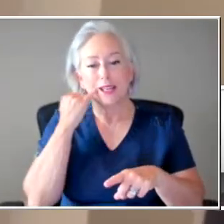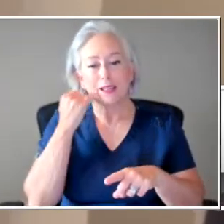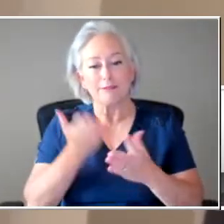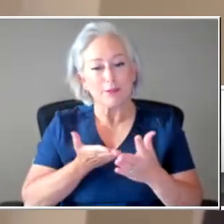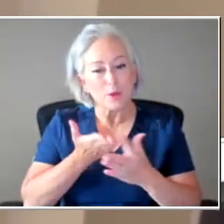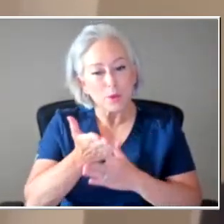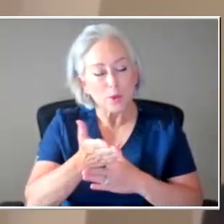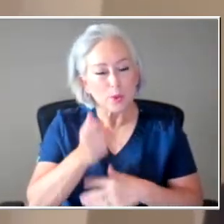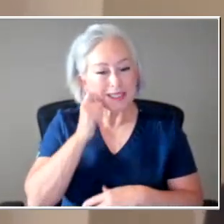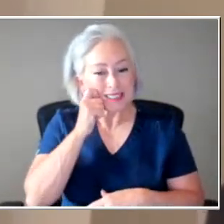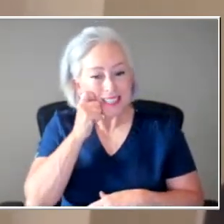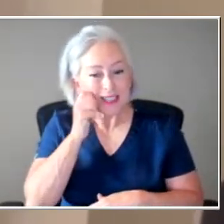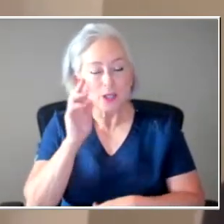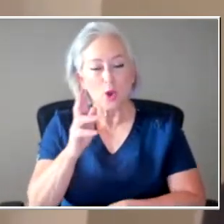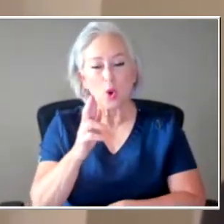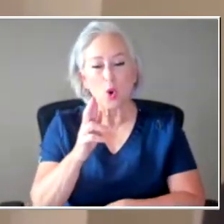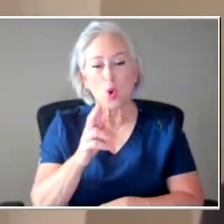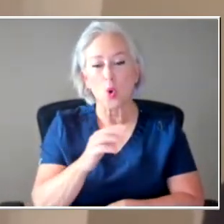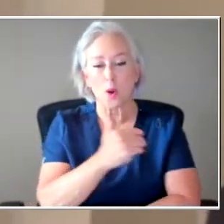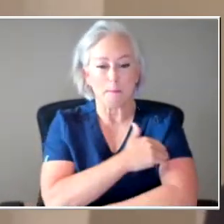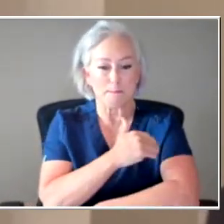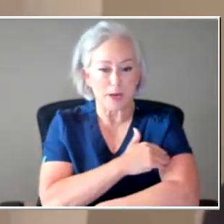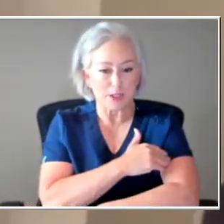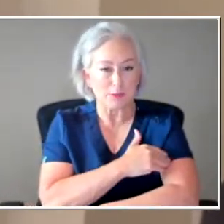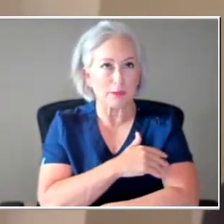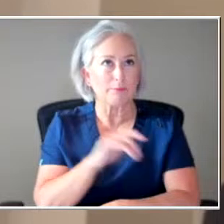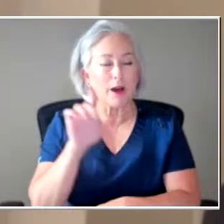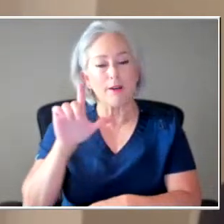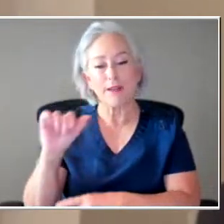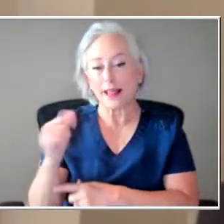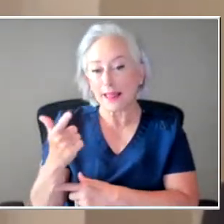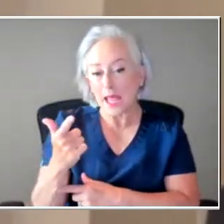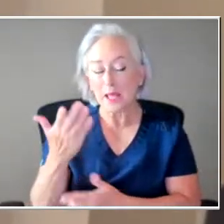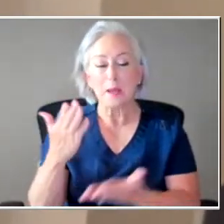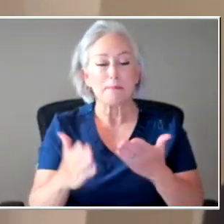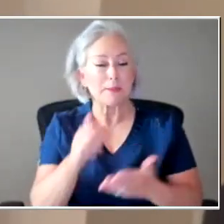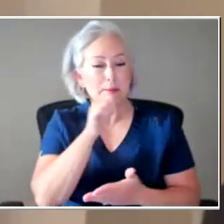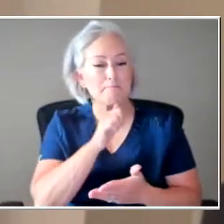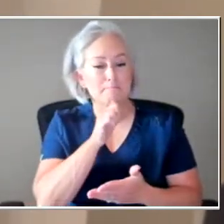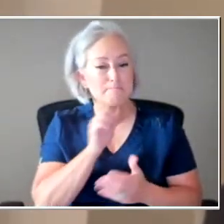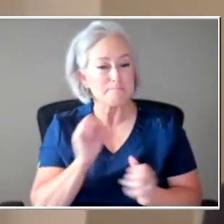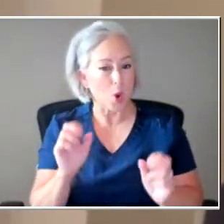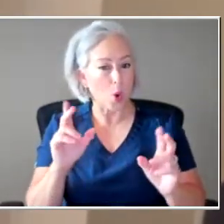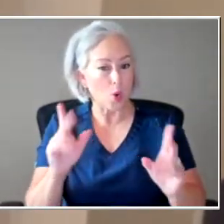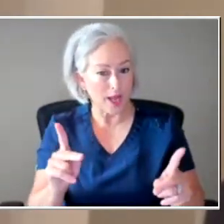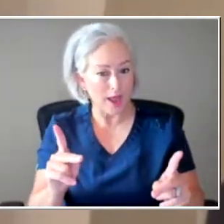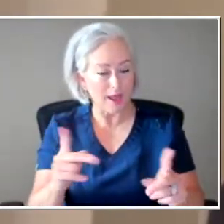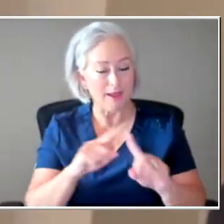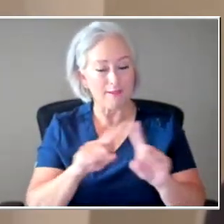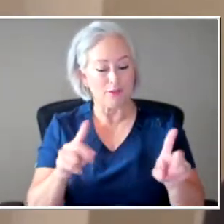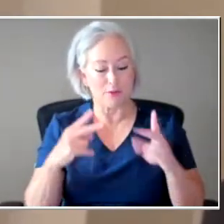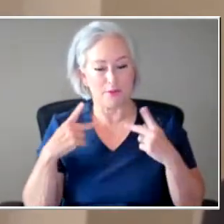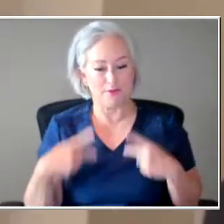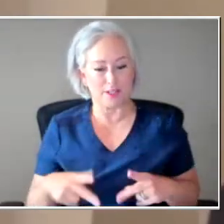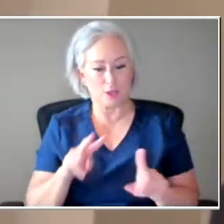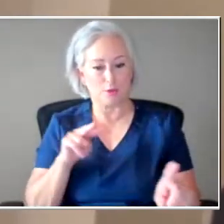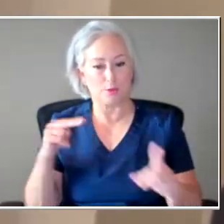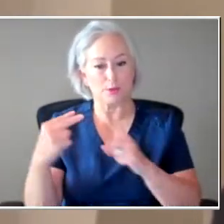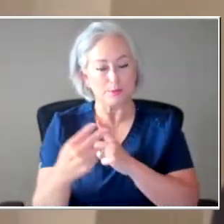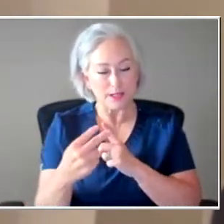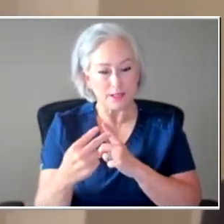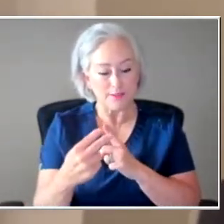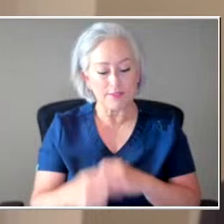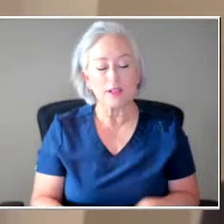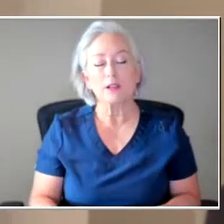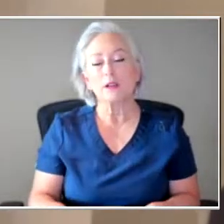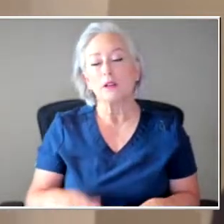might tolerate that reasonably well from a physical perspective. In terms of the more severe injuries, patients who have gunshots to the